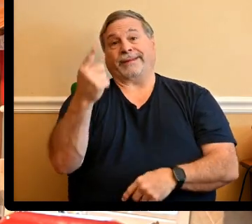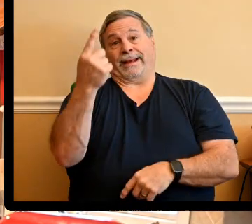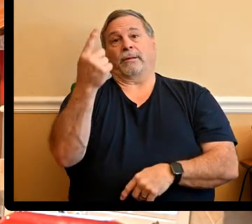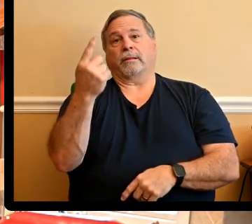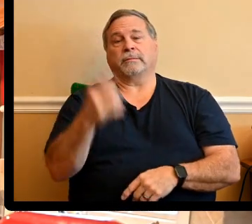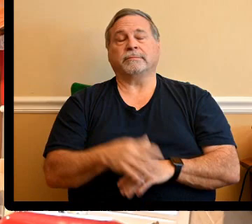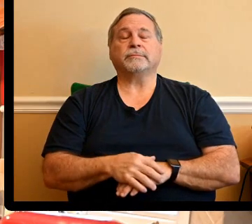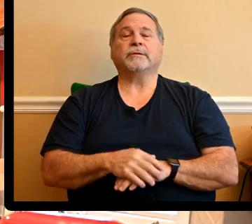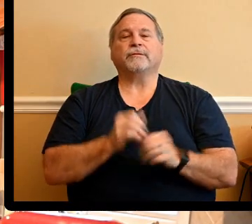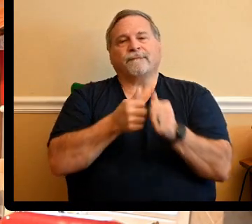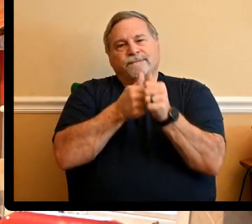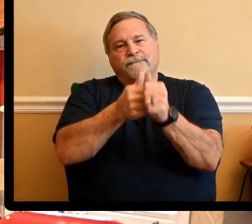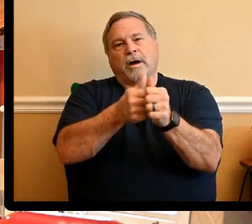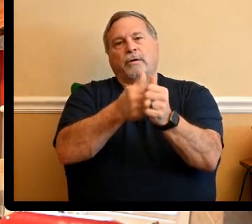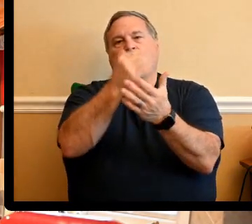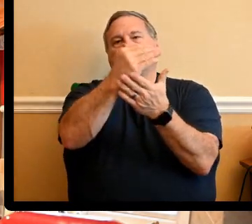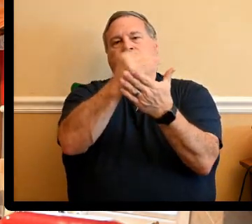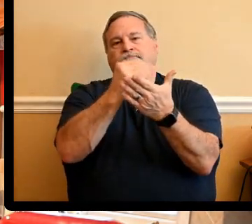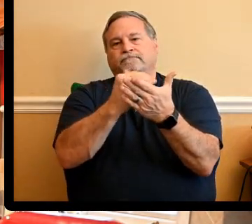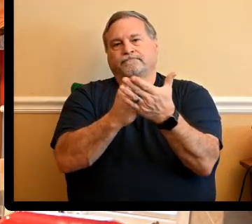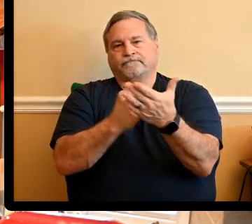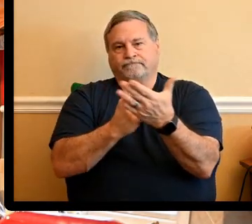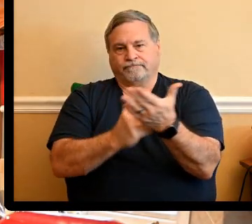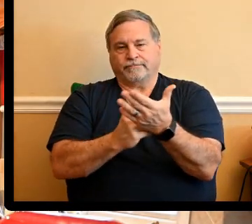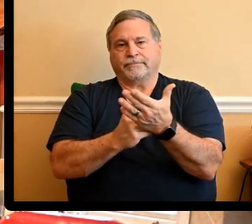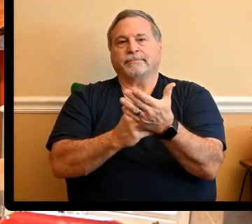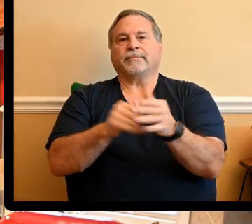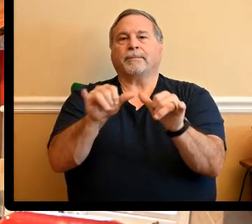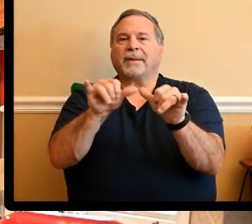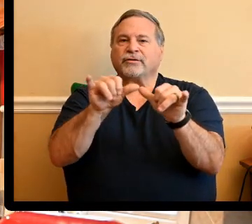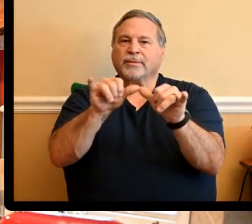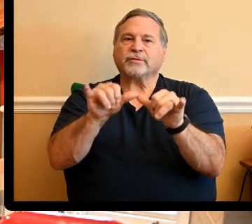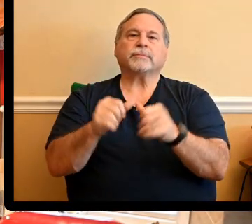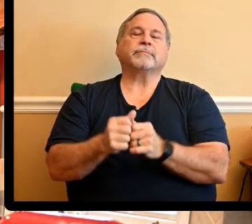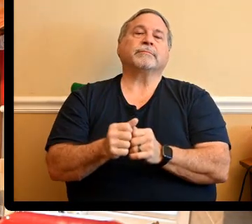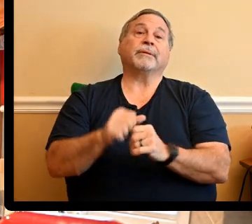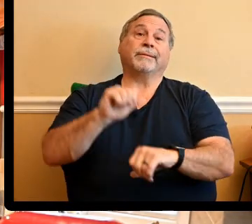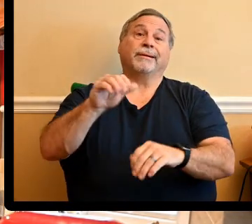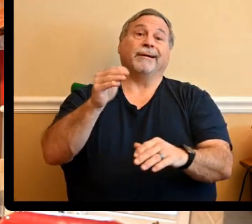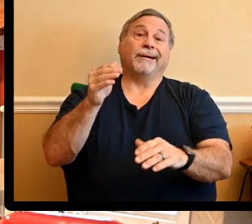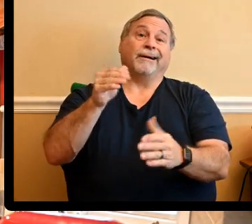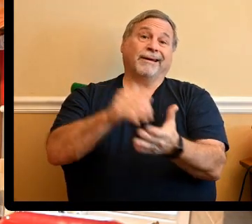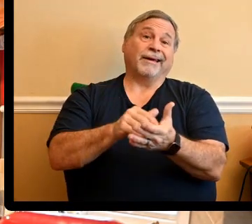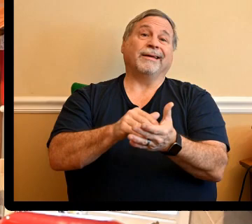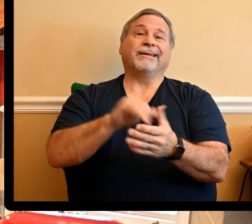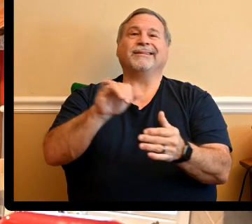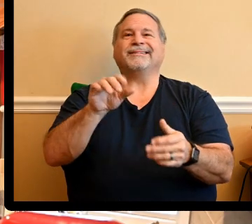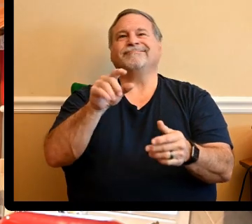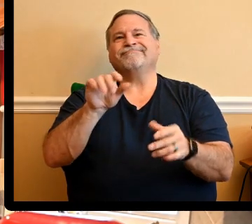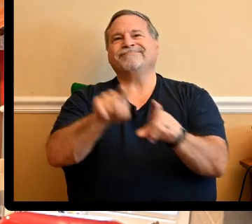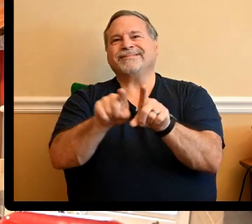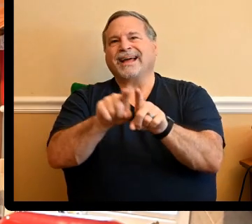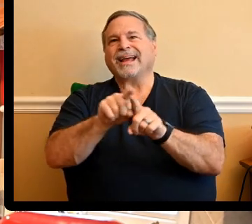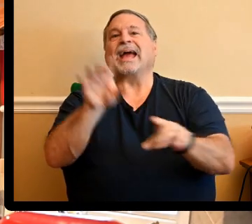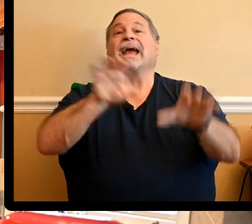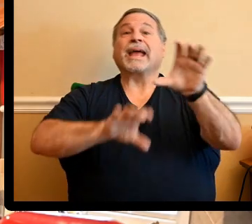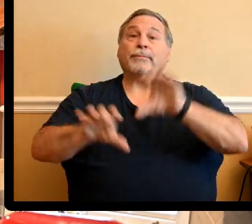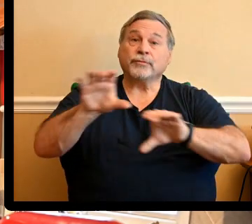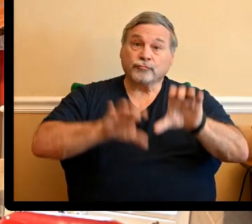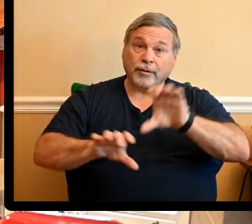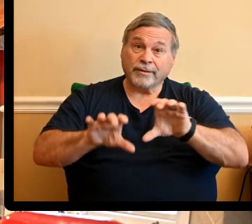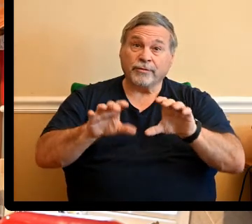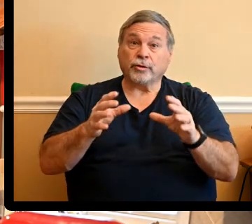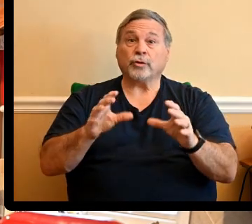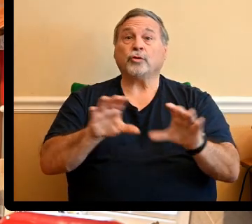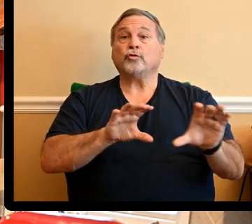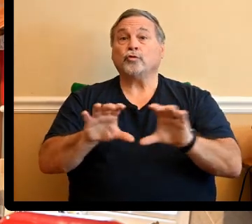just make sure you're following all of the measurements that you would have, because again, baking is like chemistry, and if you want